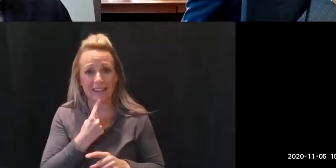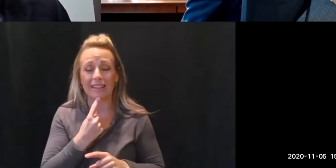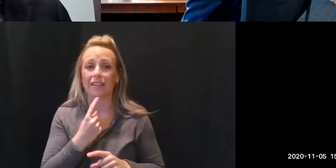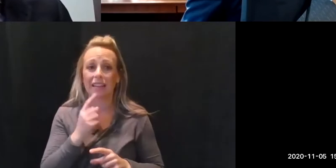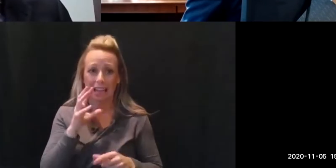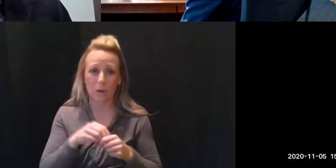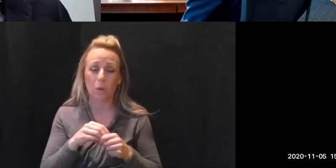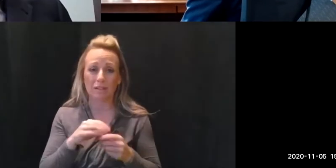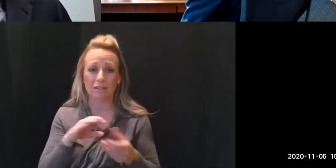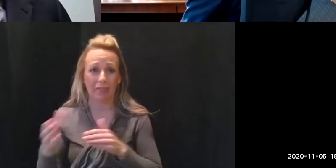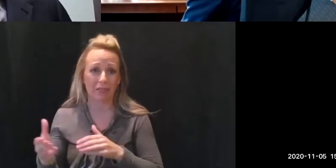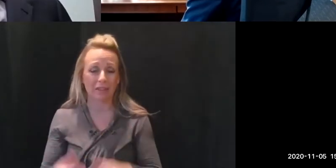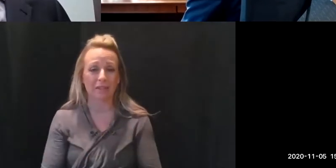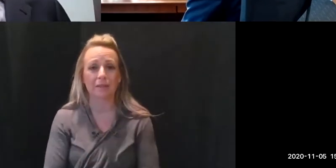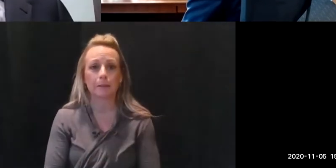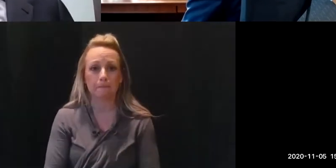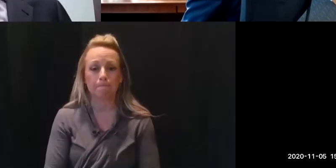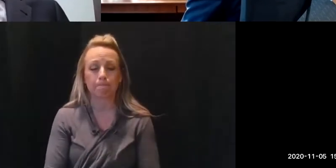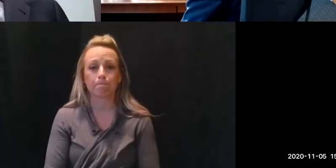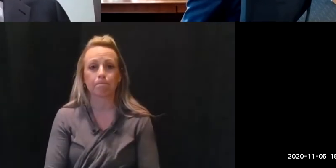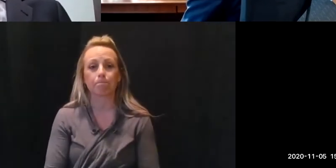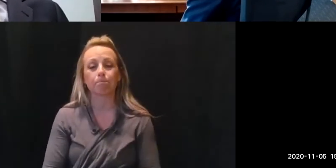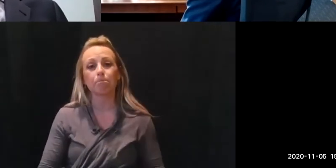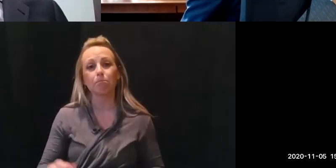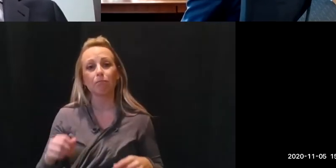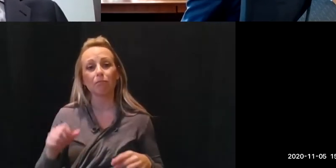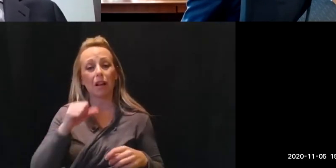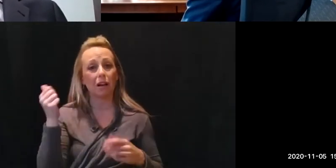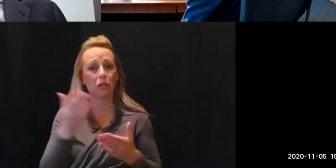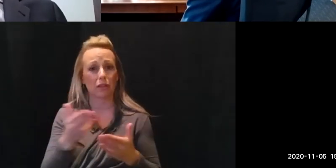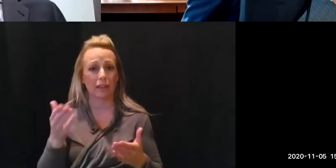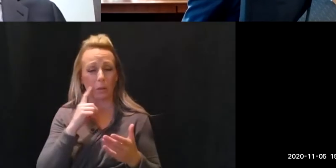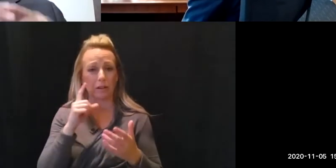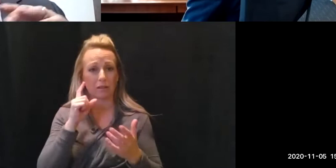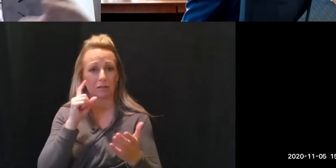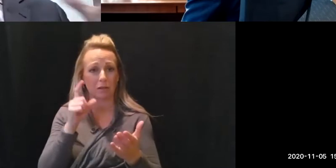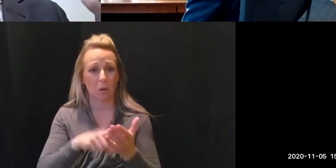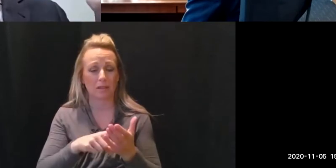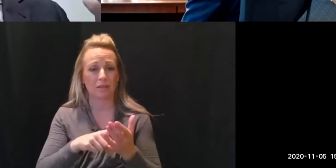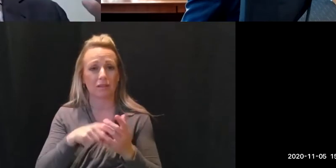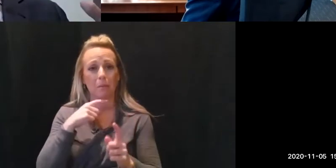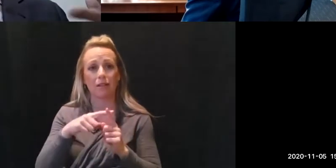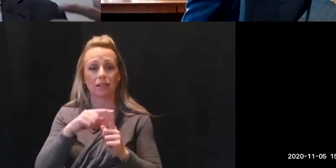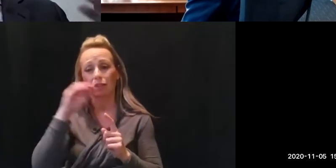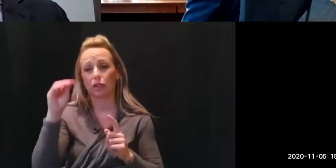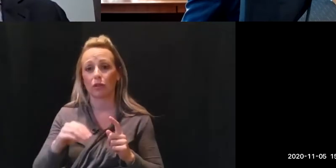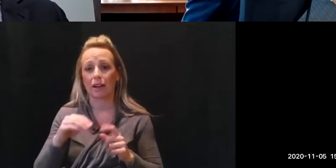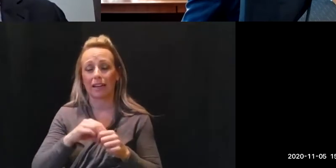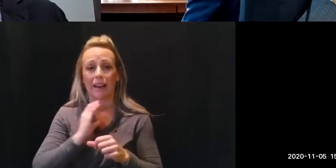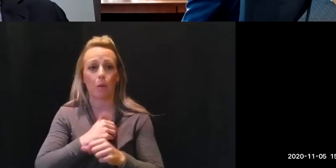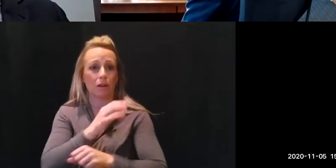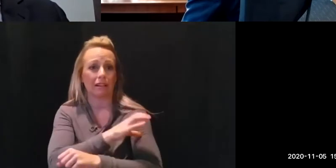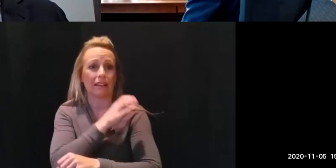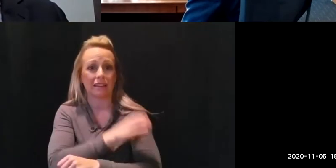of life. The second thing we look at is the number of patients and the positivity rate out in our clinics that are being referred